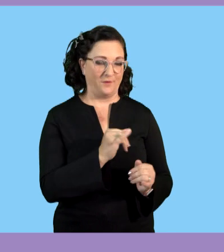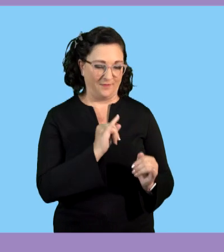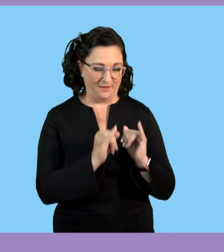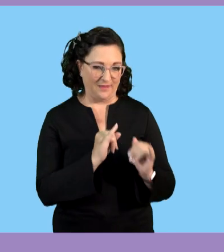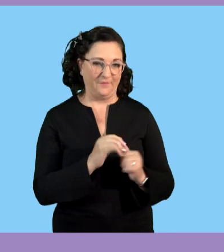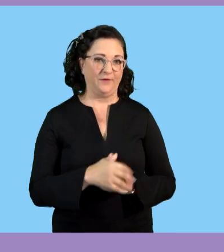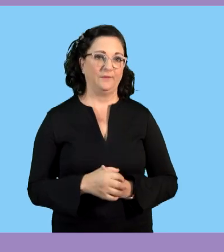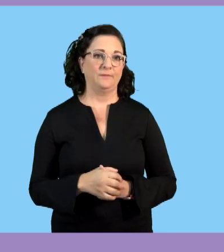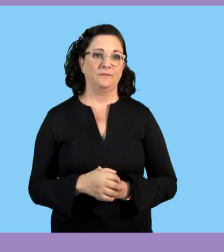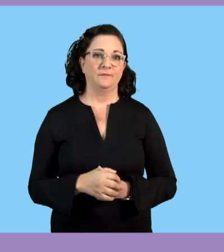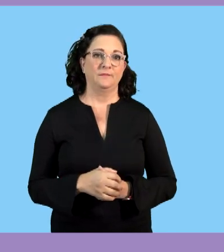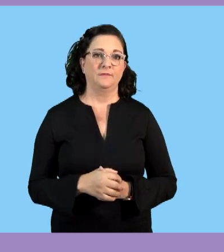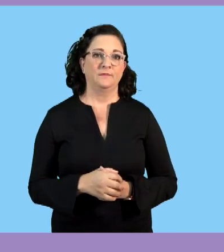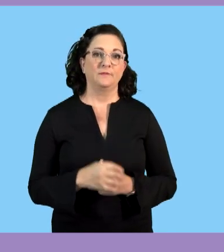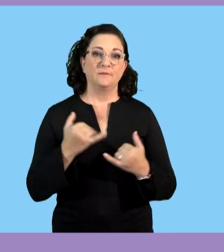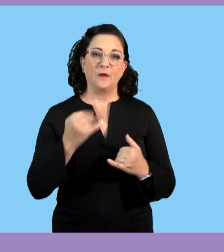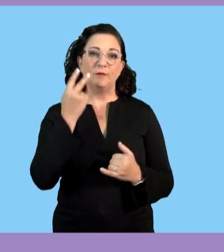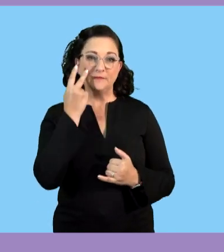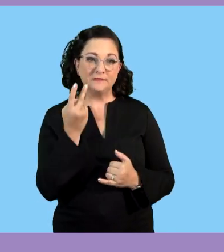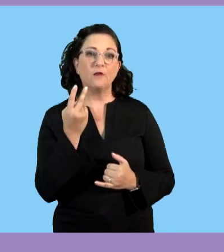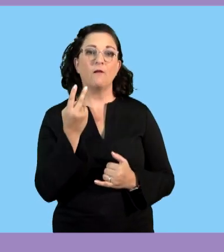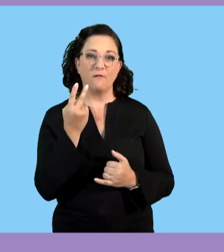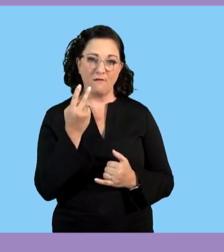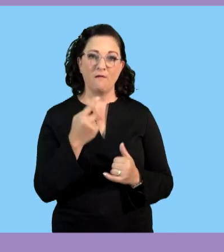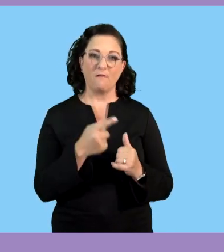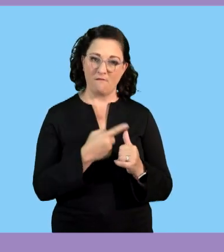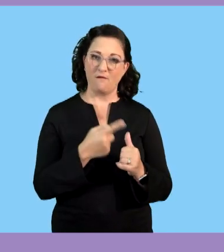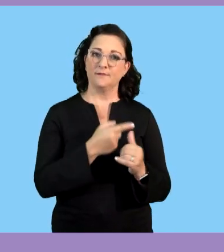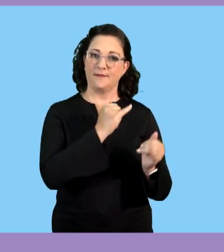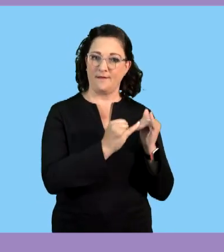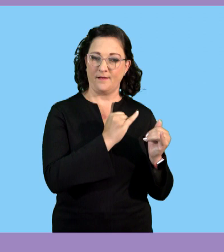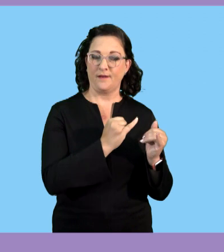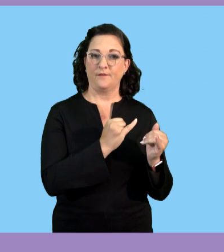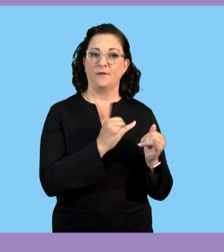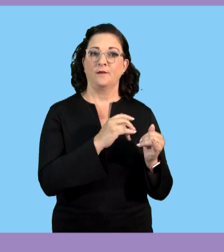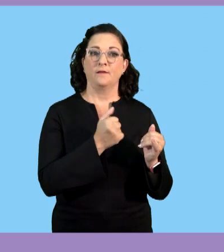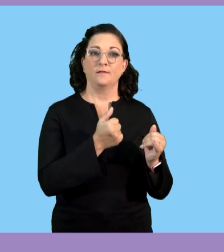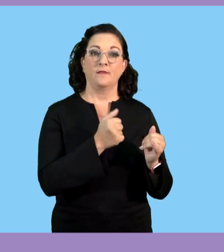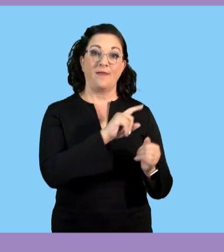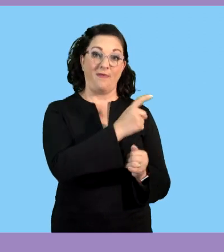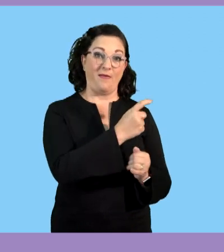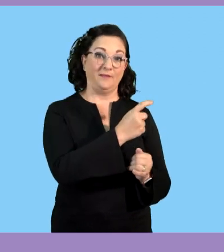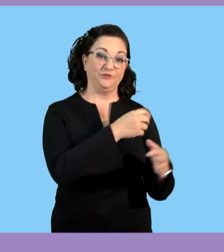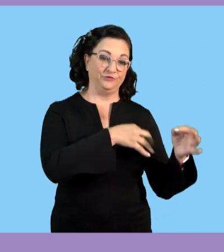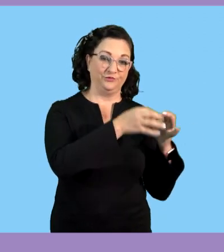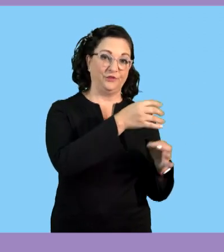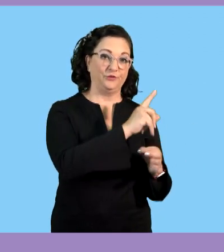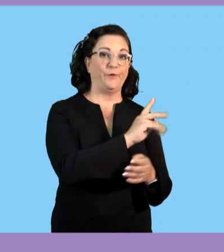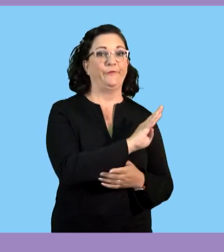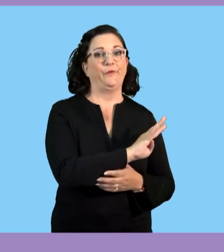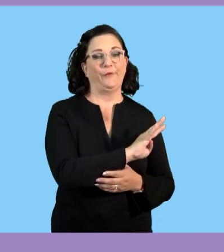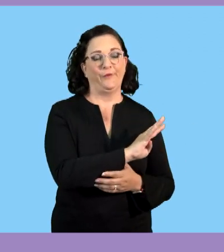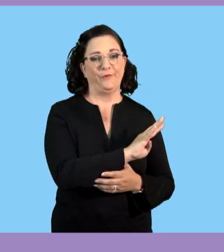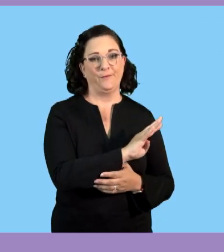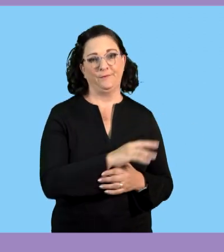us 11. And we can see that we are now getting an answer of 11 when we substitute our x value to be 4. So what